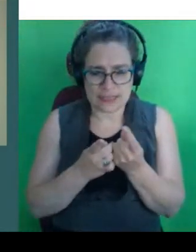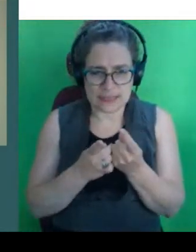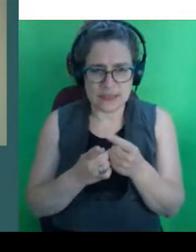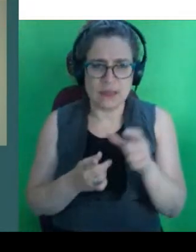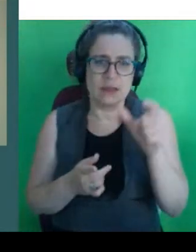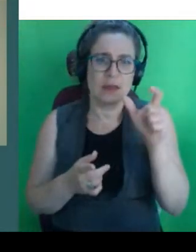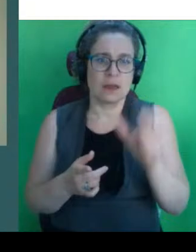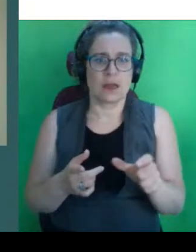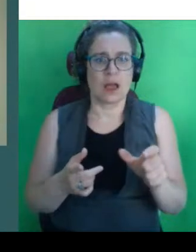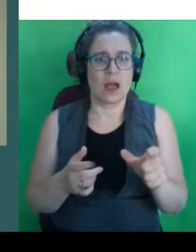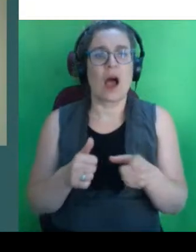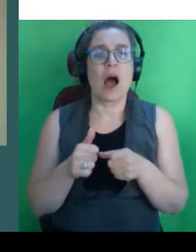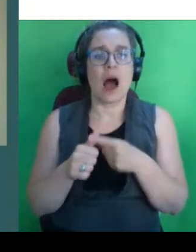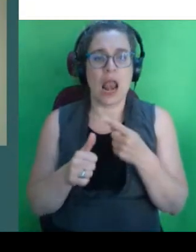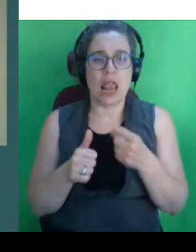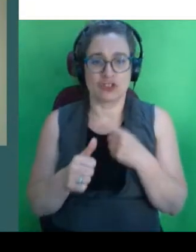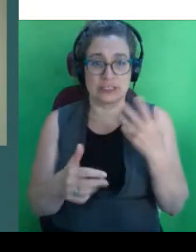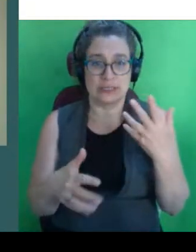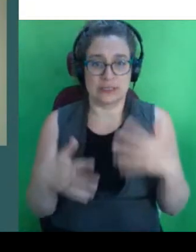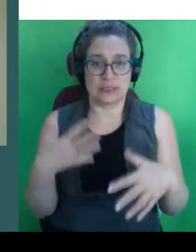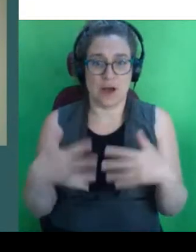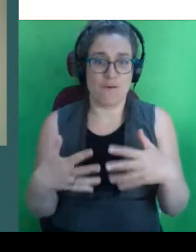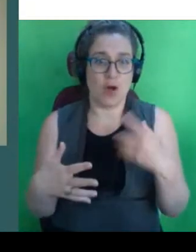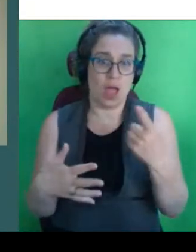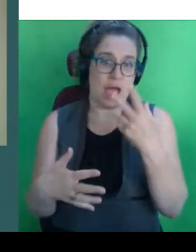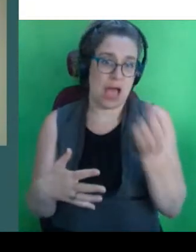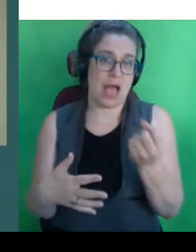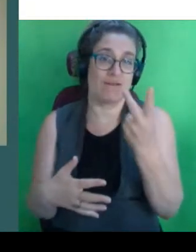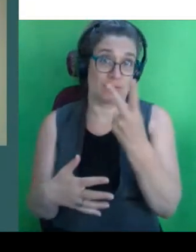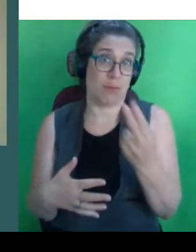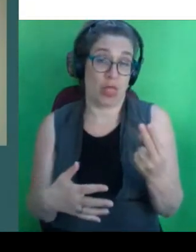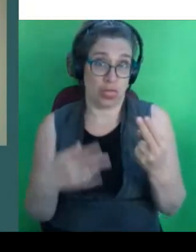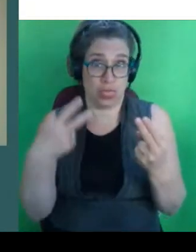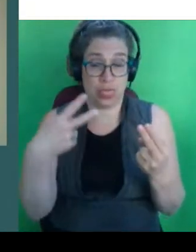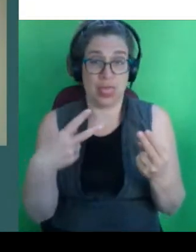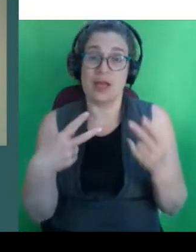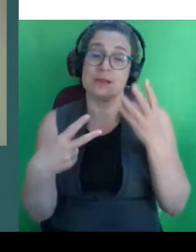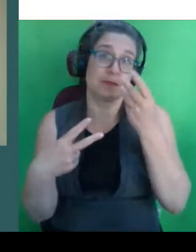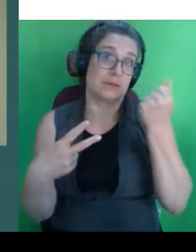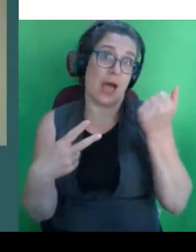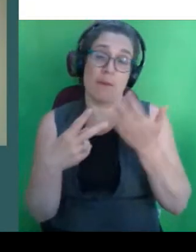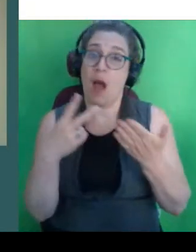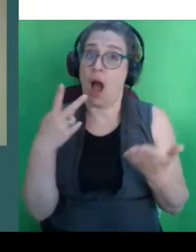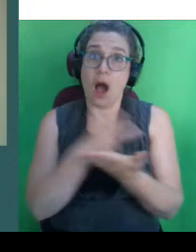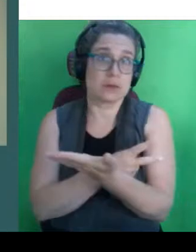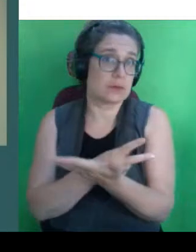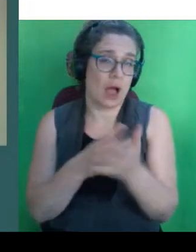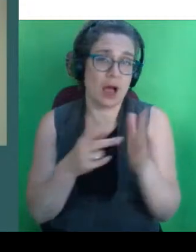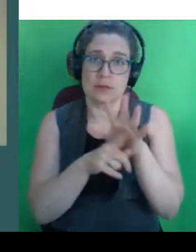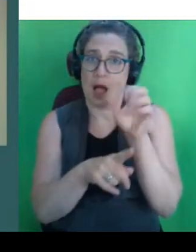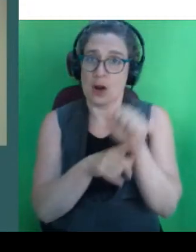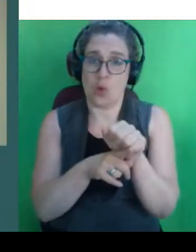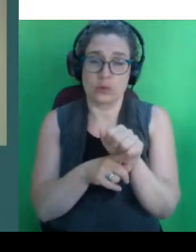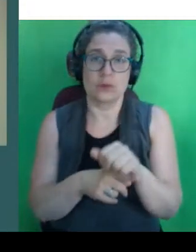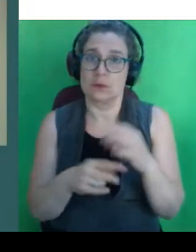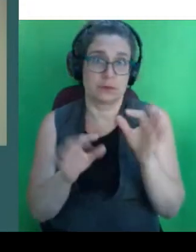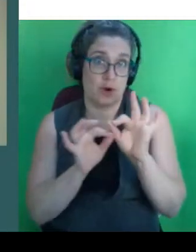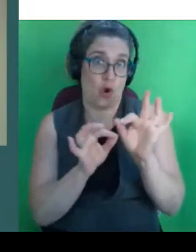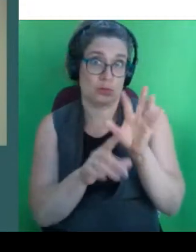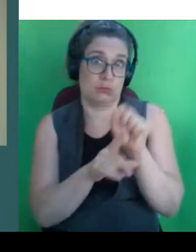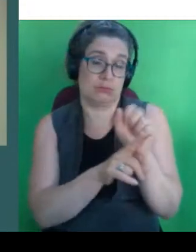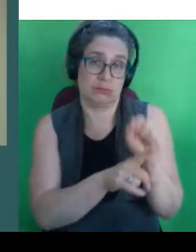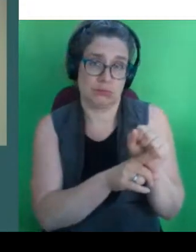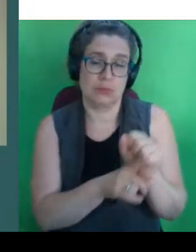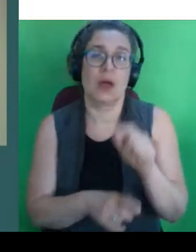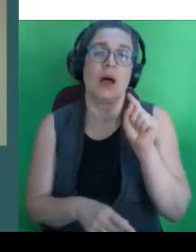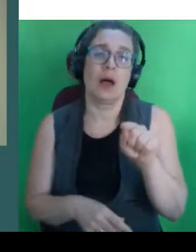of underdiagnosis and overdiagnosis. And clearly avoiding multiple foods is